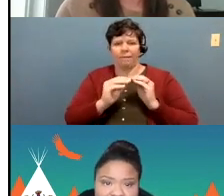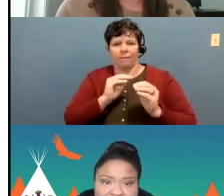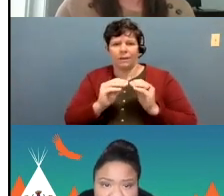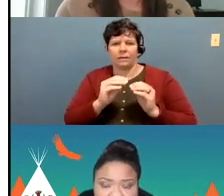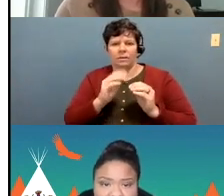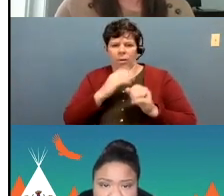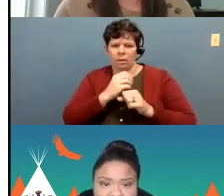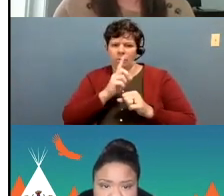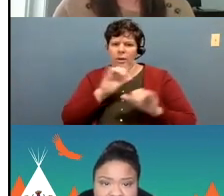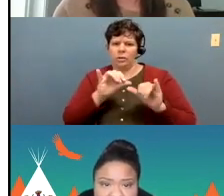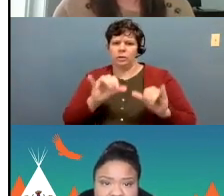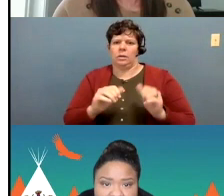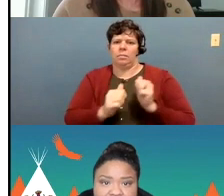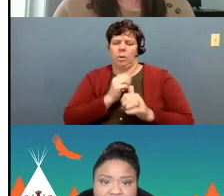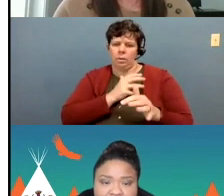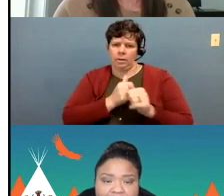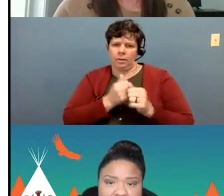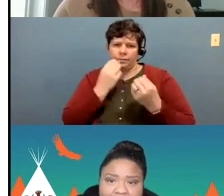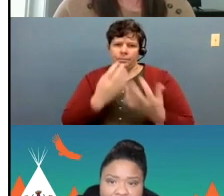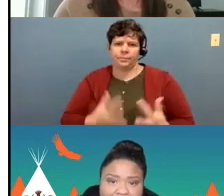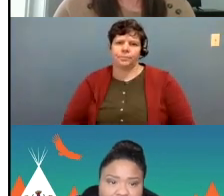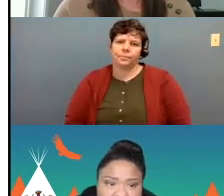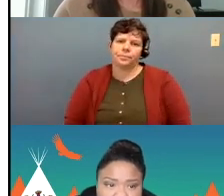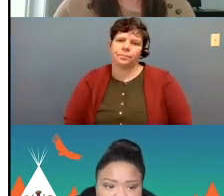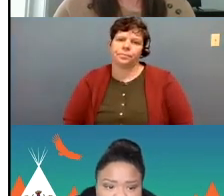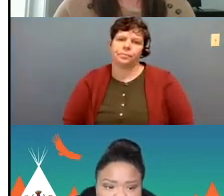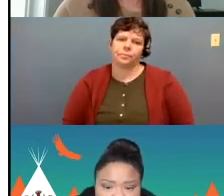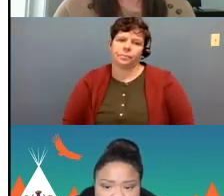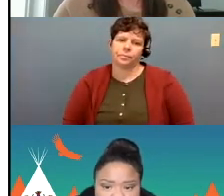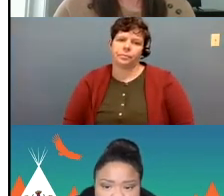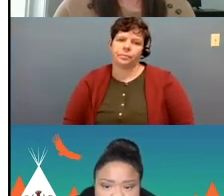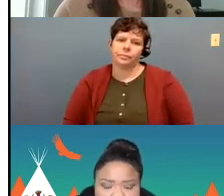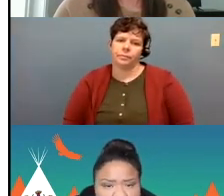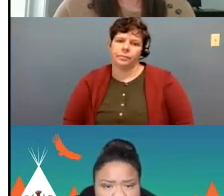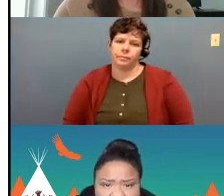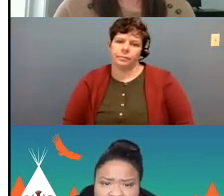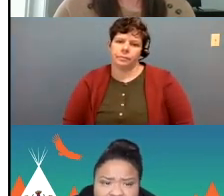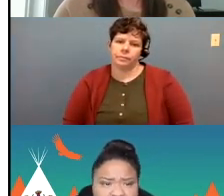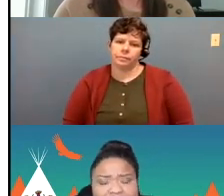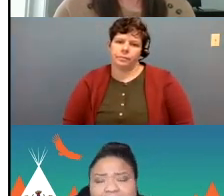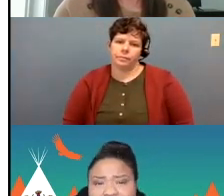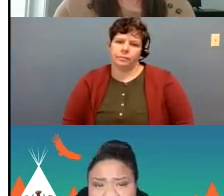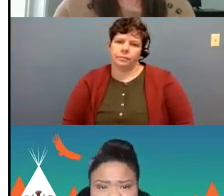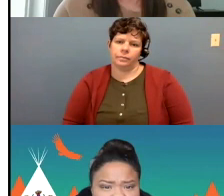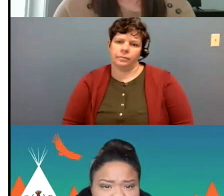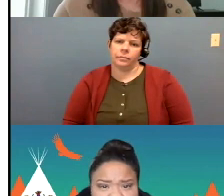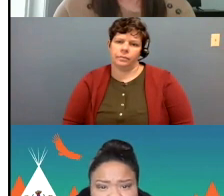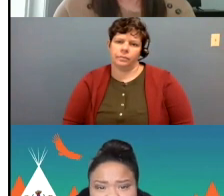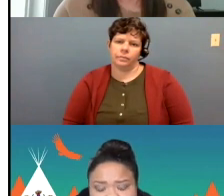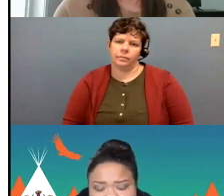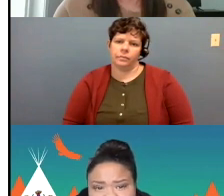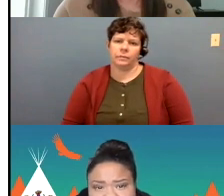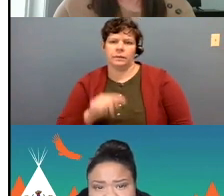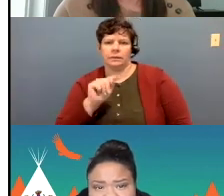information in NamUs. Okay. Great, thank you. Do law enforcement agencies take this training